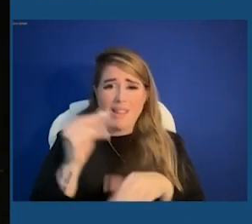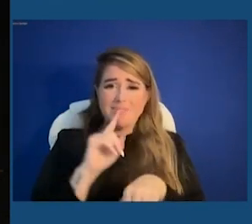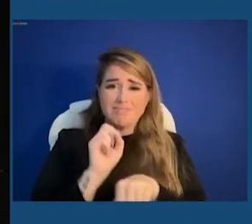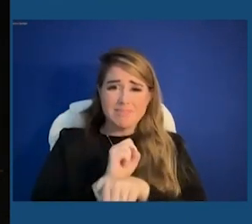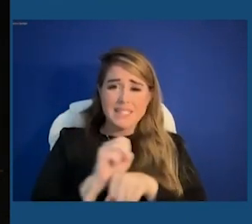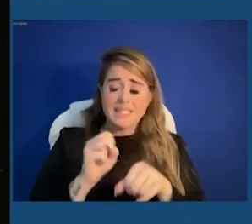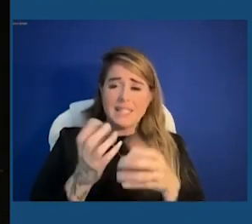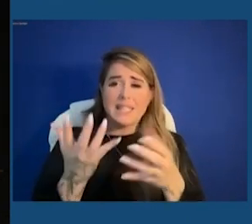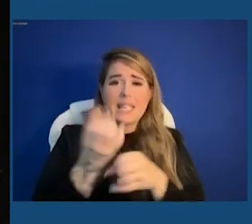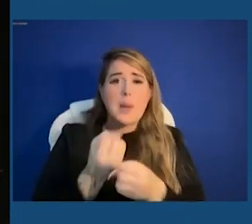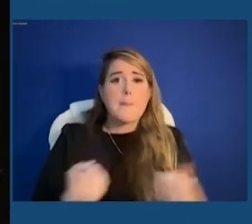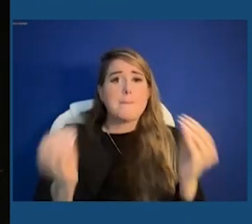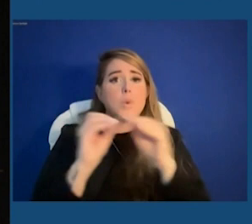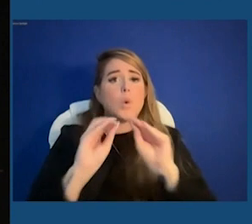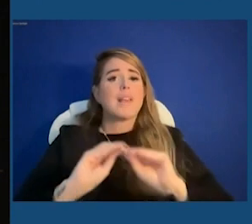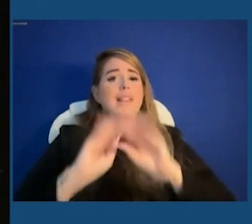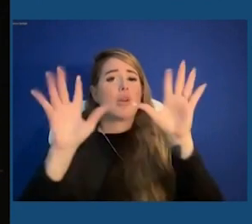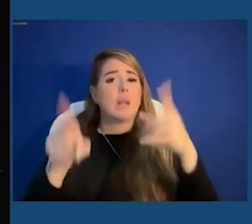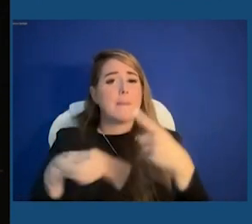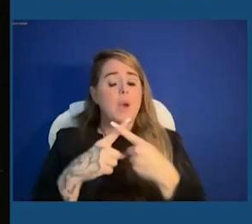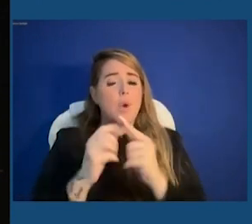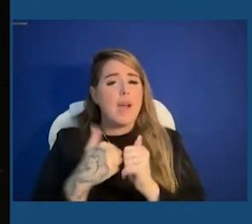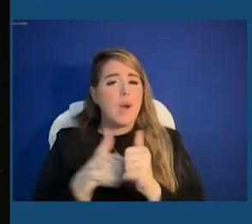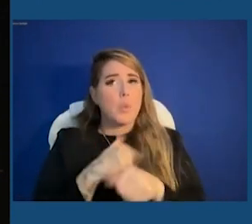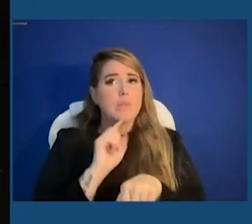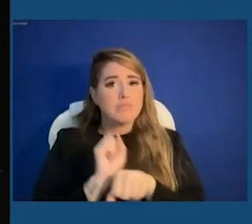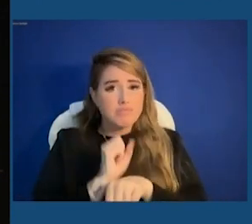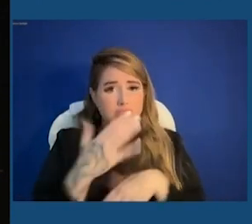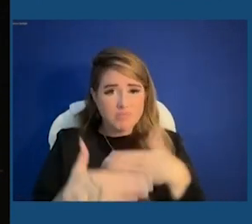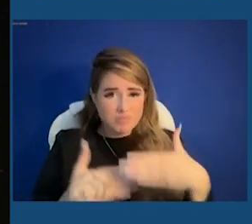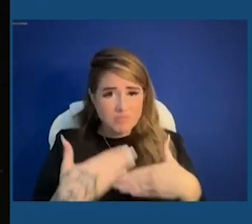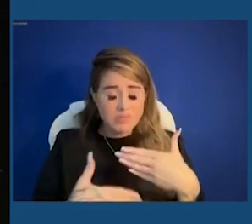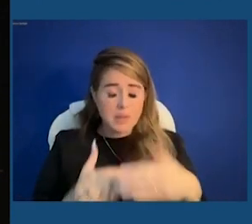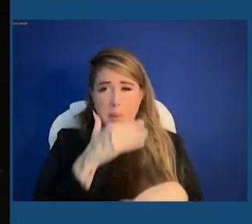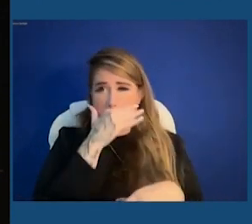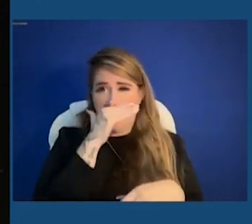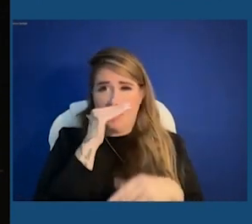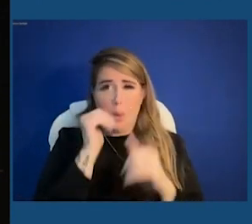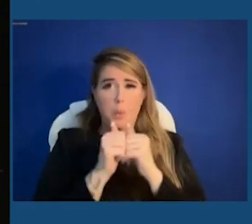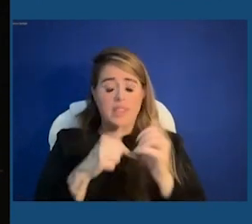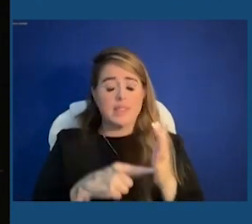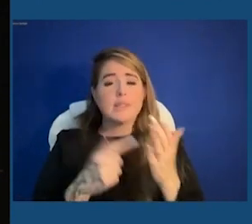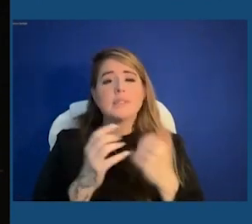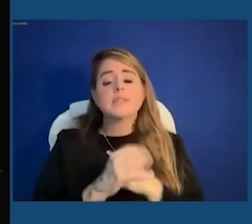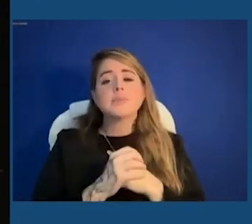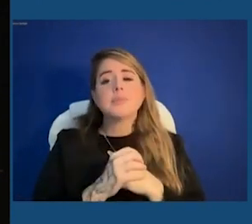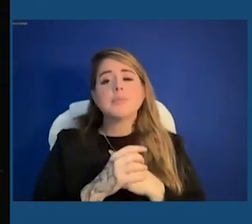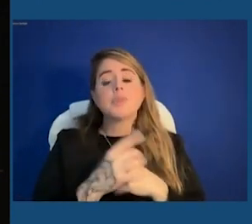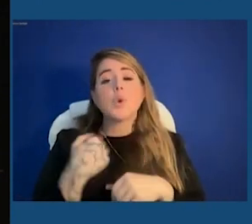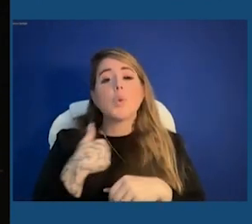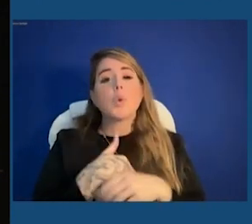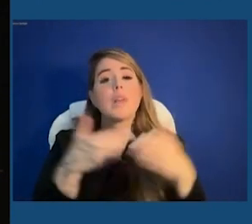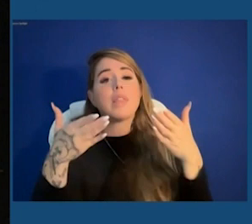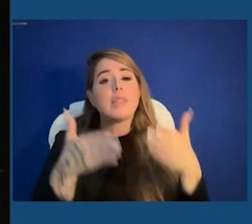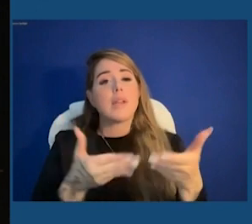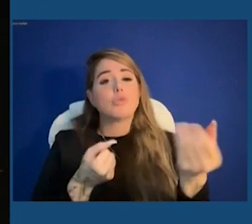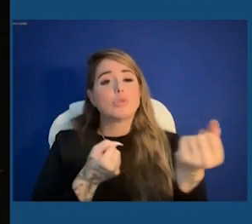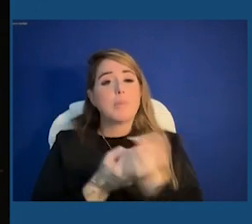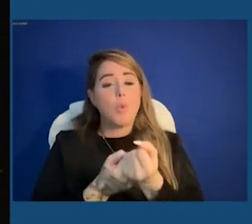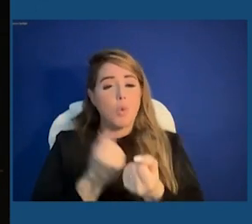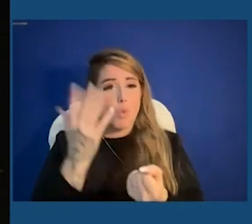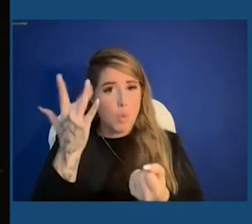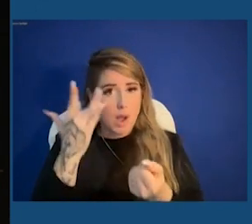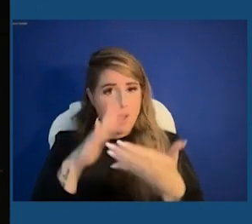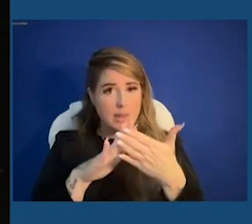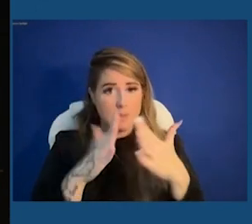clarity in the ways of how do we move forward with this. We are there to support because the